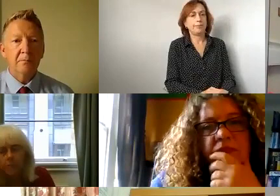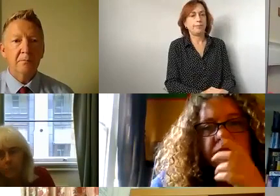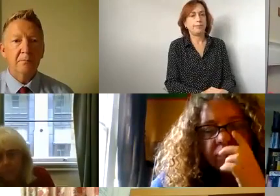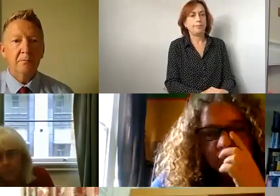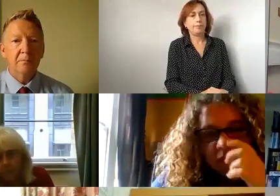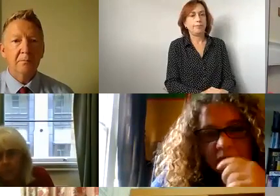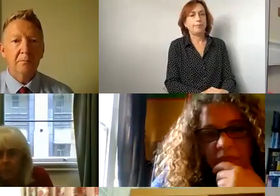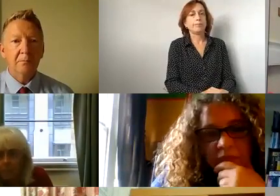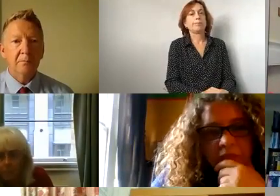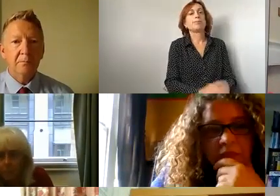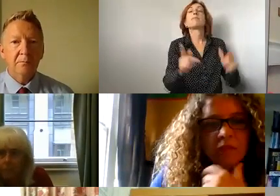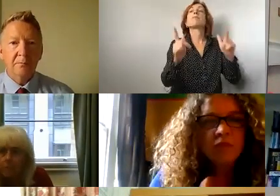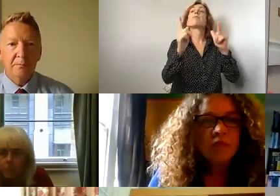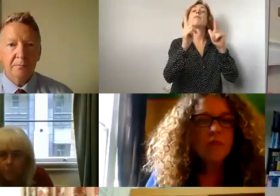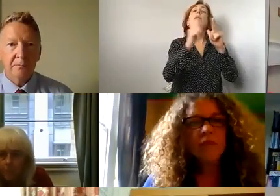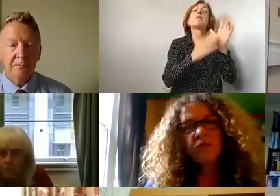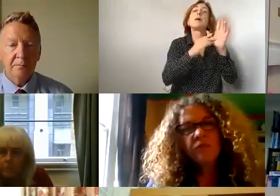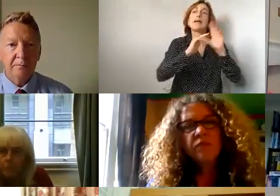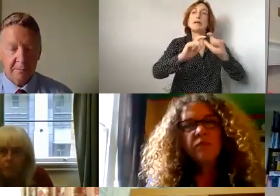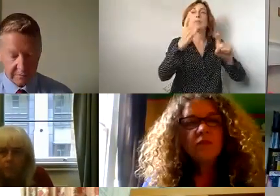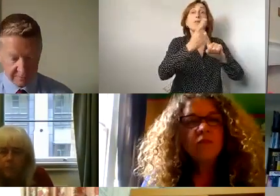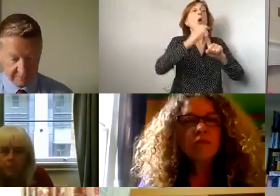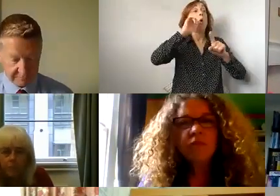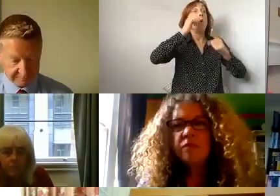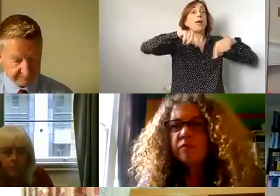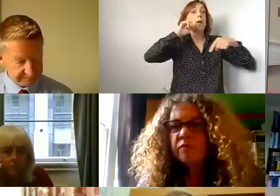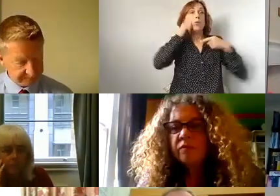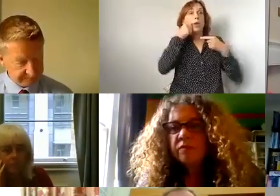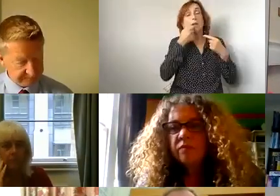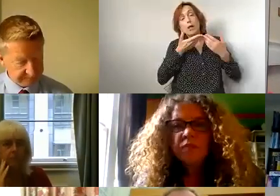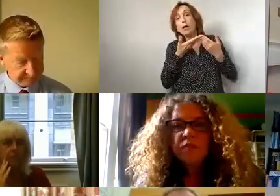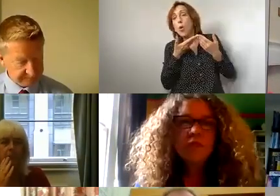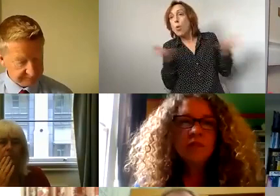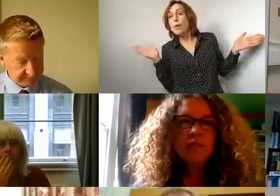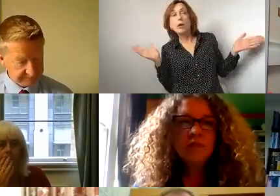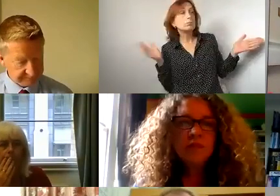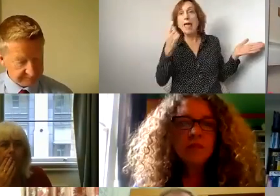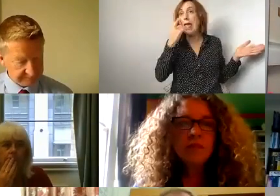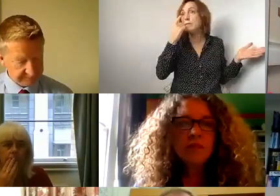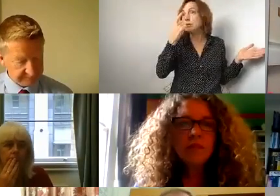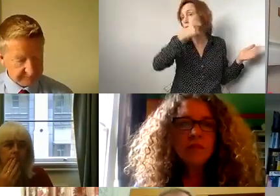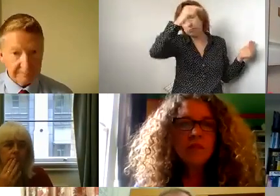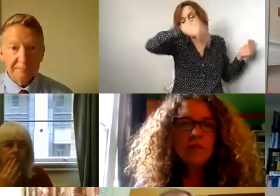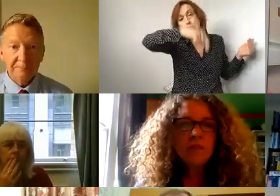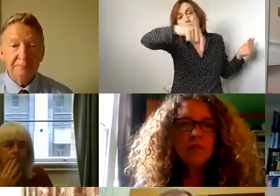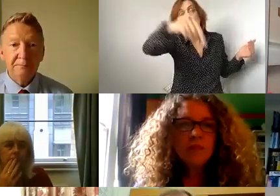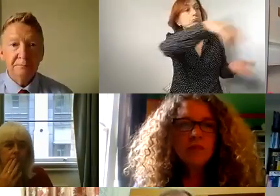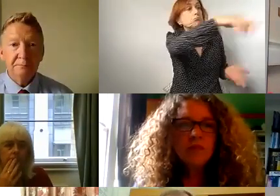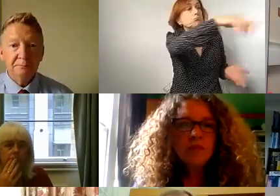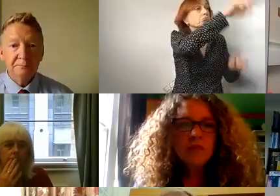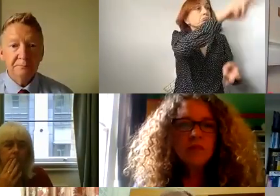We will be holding evidence sessions and inviting submissions from all stakeholders on this.